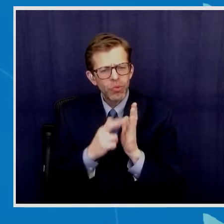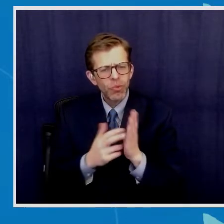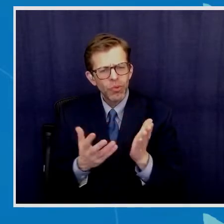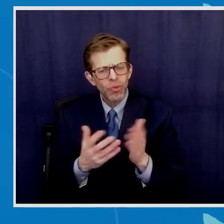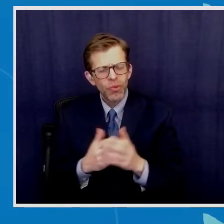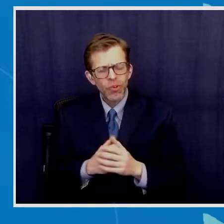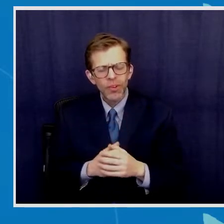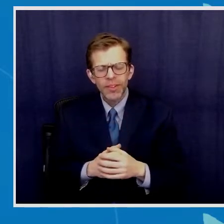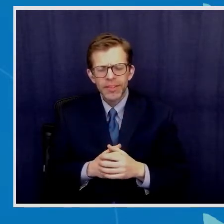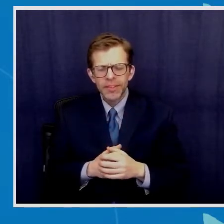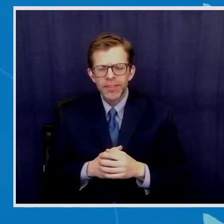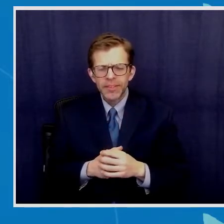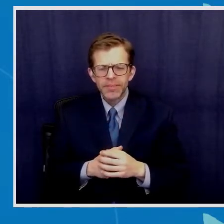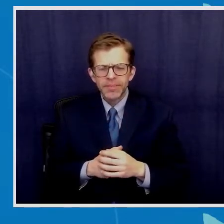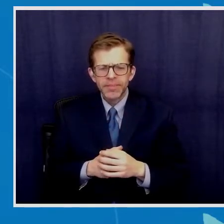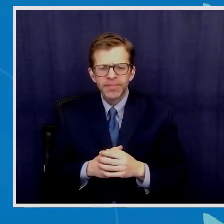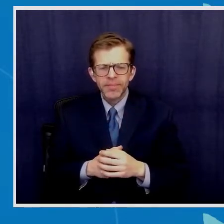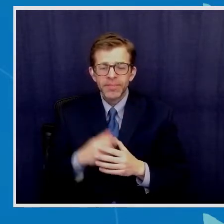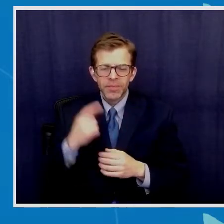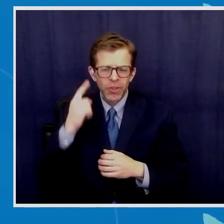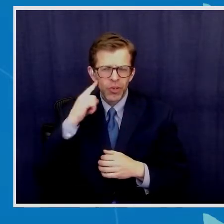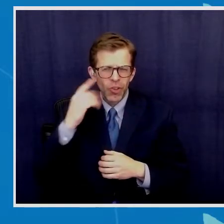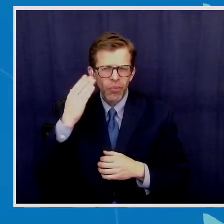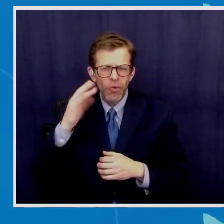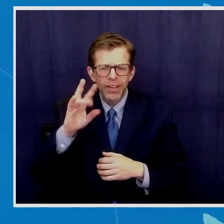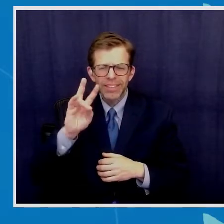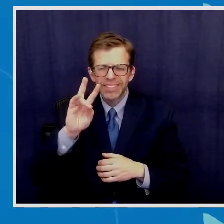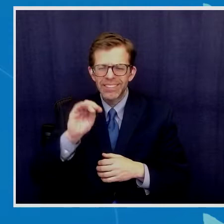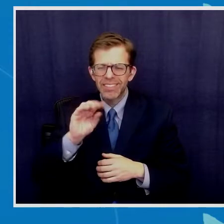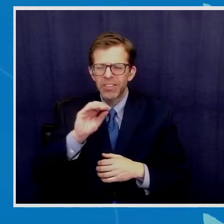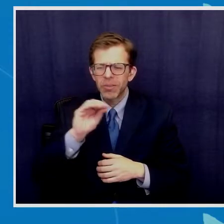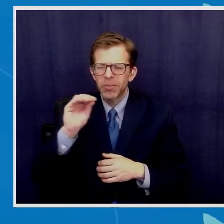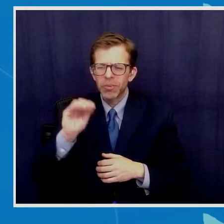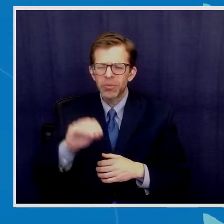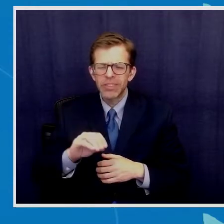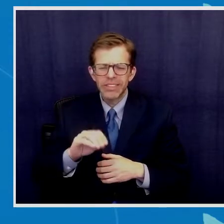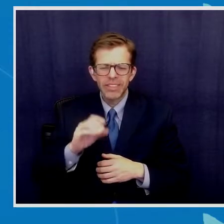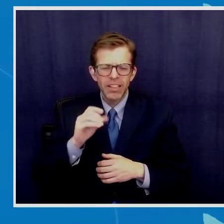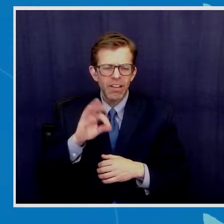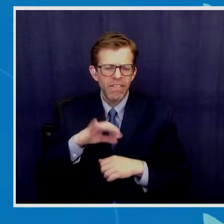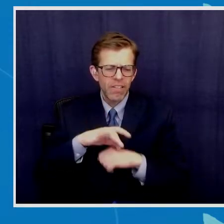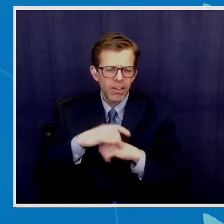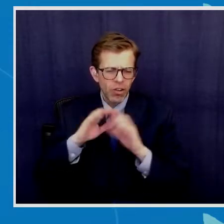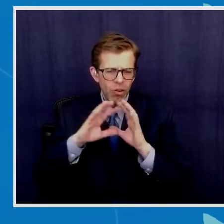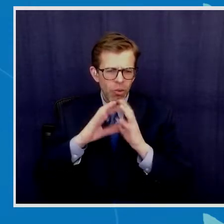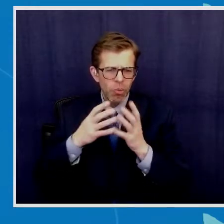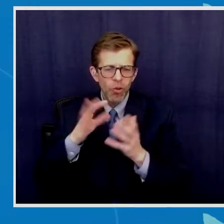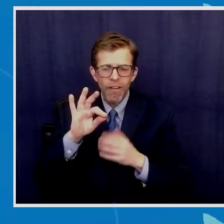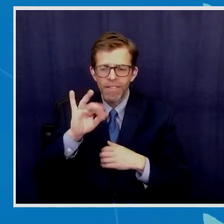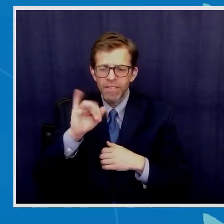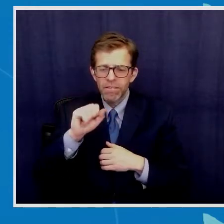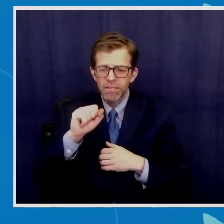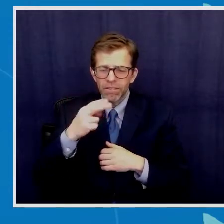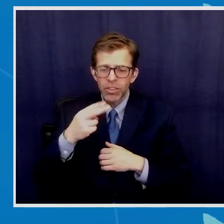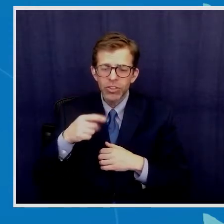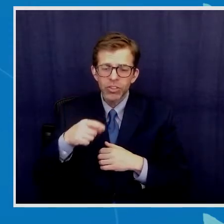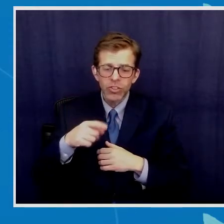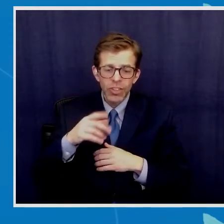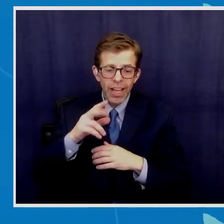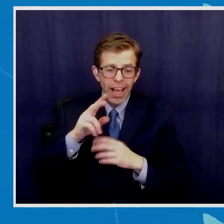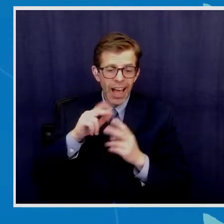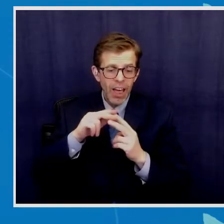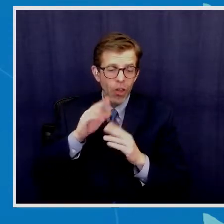We heard this morning 70% of the global fish stocks are either overexploited or